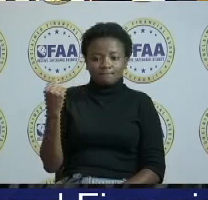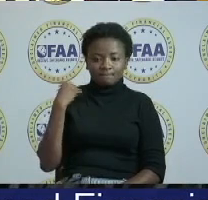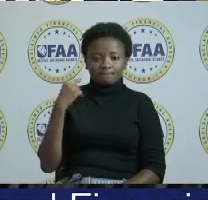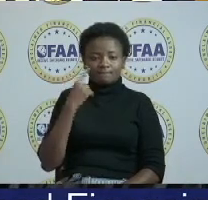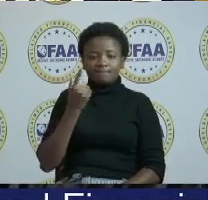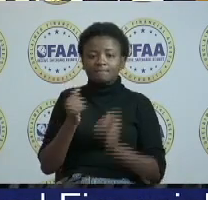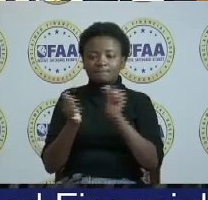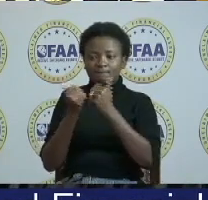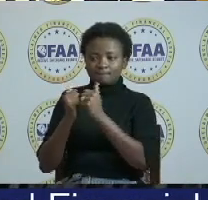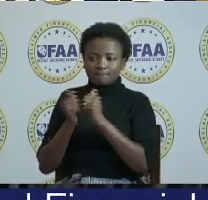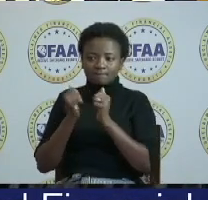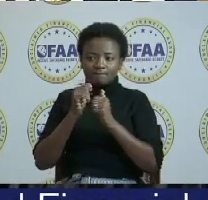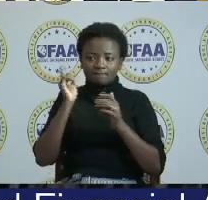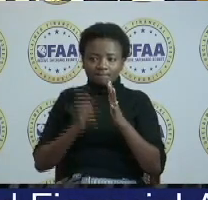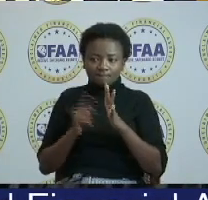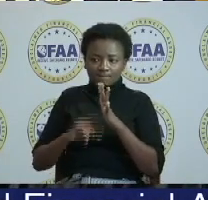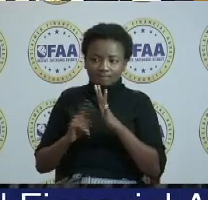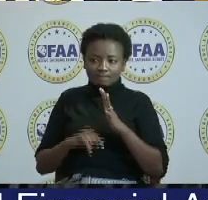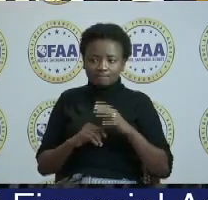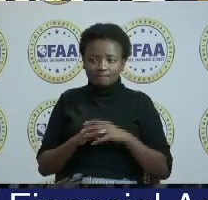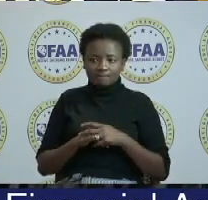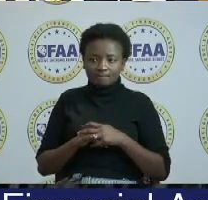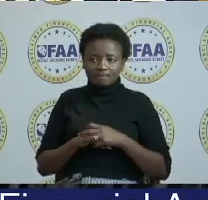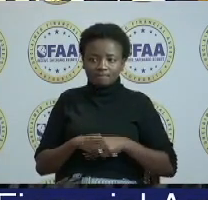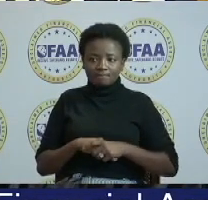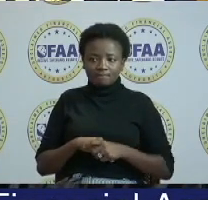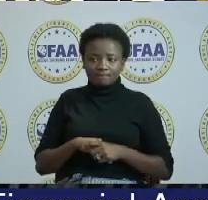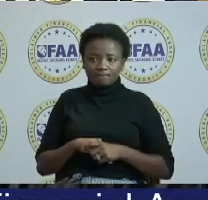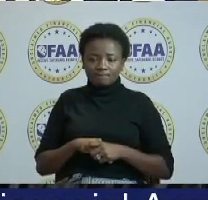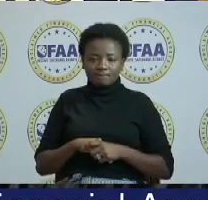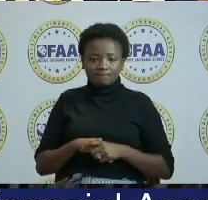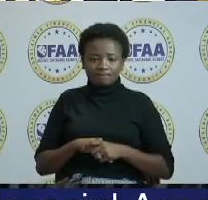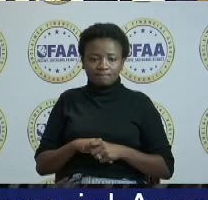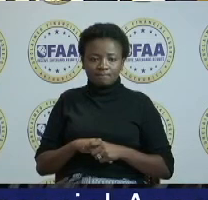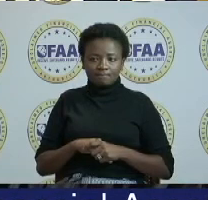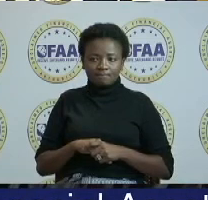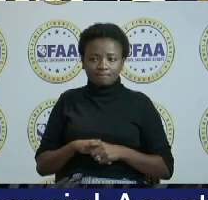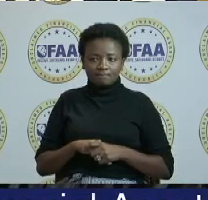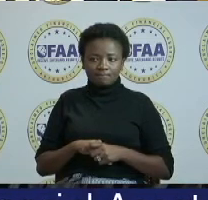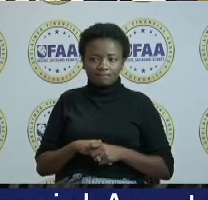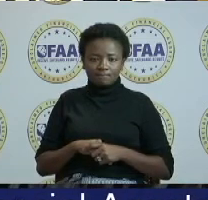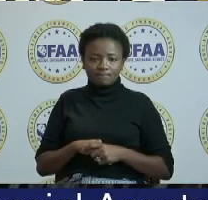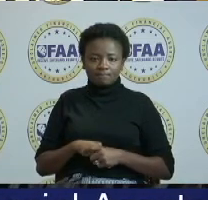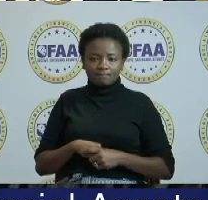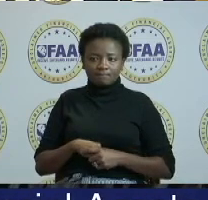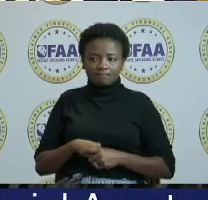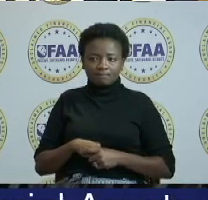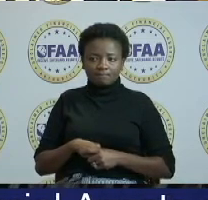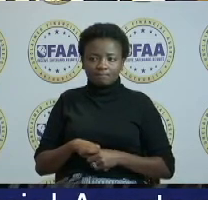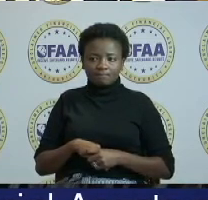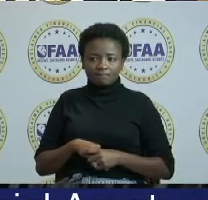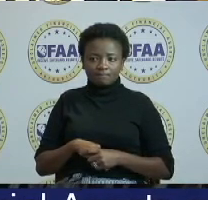those, I think even the bottlenecks that you've described, she must really, you know, these are some of the things that could be the impediments in the journey